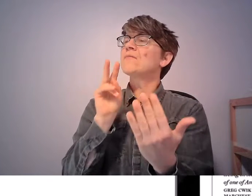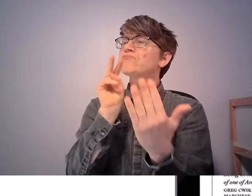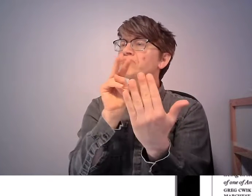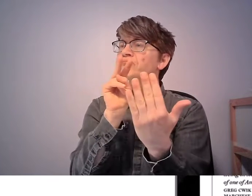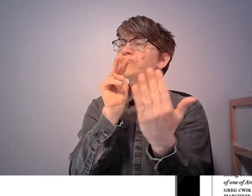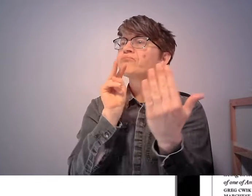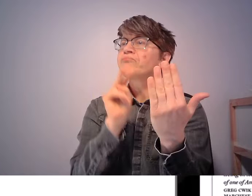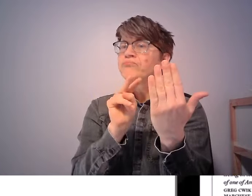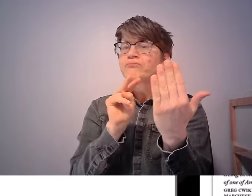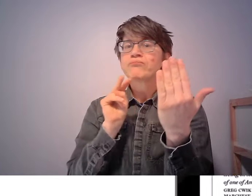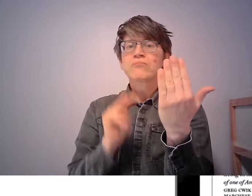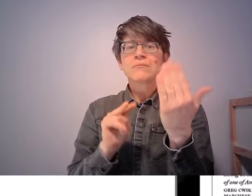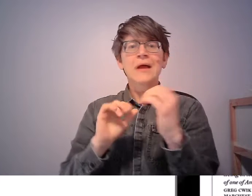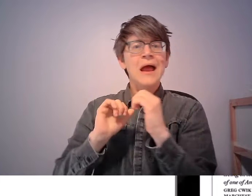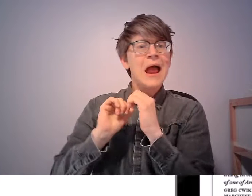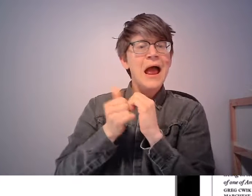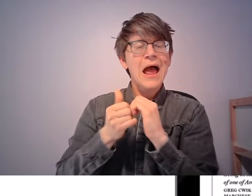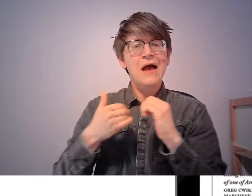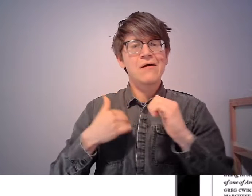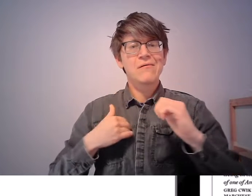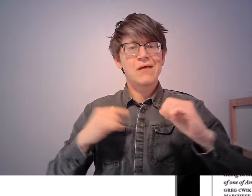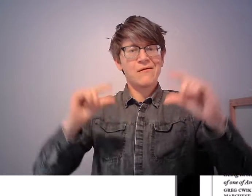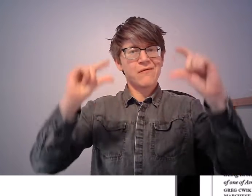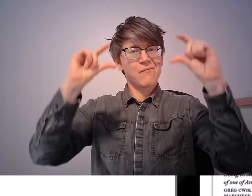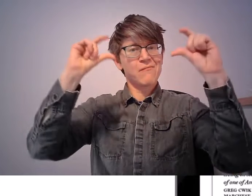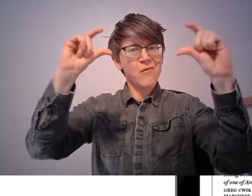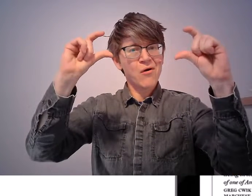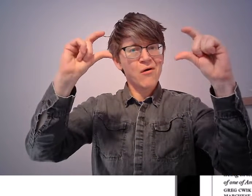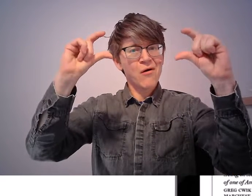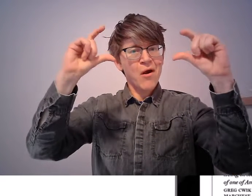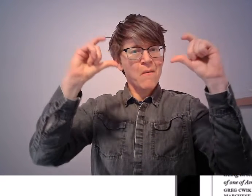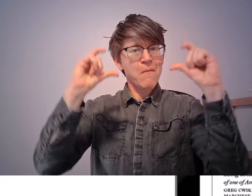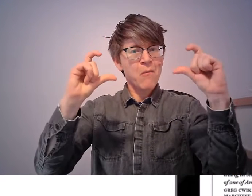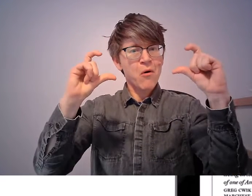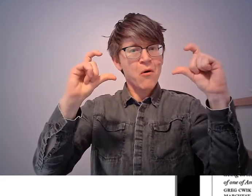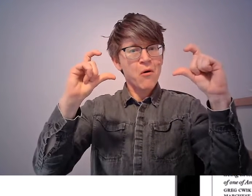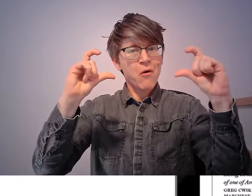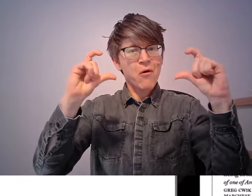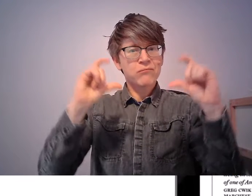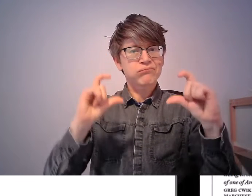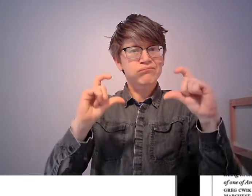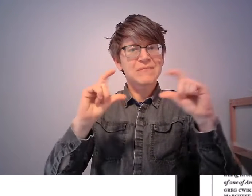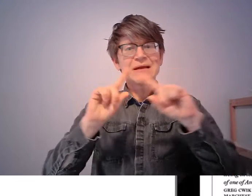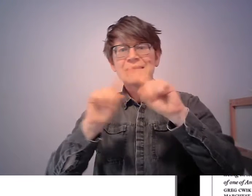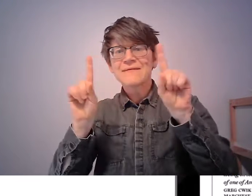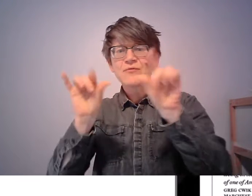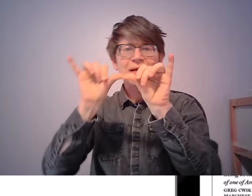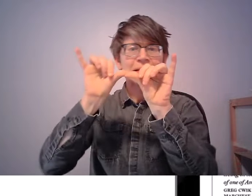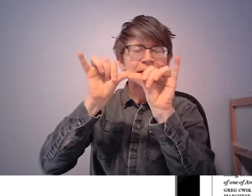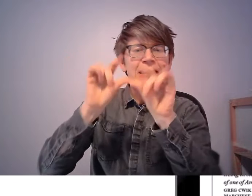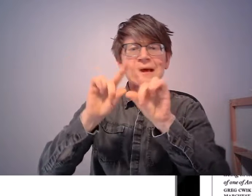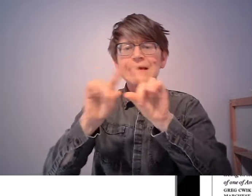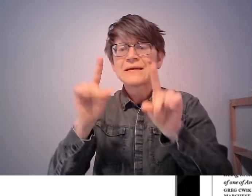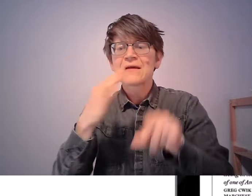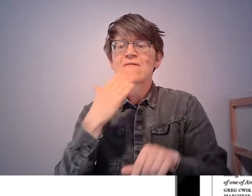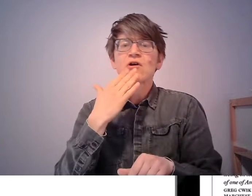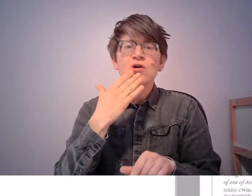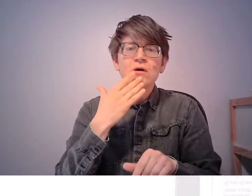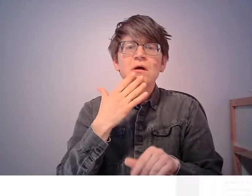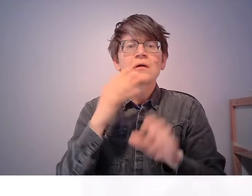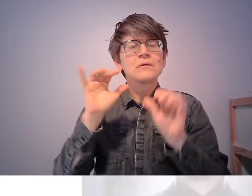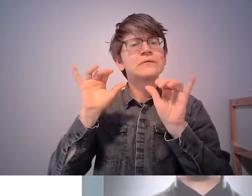copy, captions, shifts in size, type style, color, each of these can provide a point of